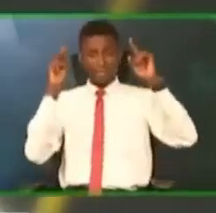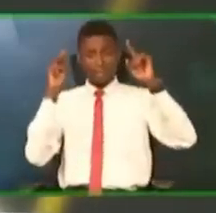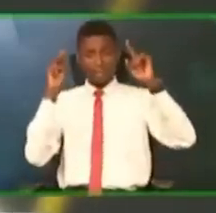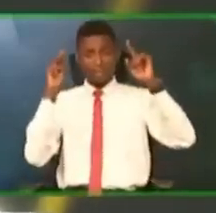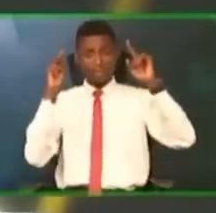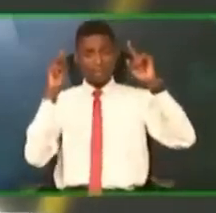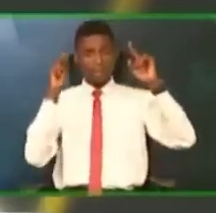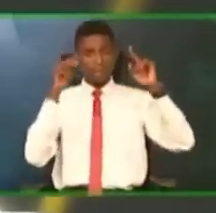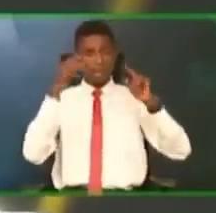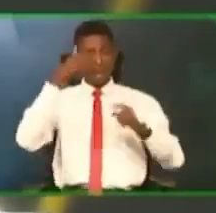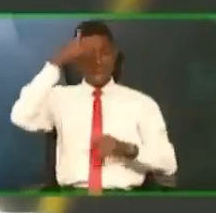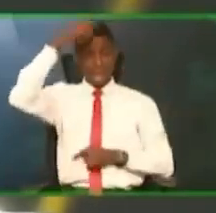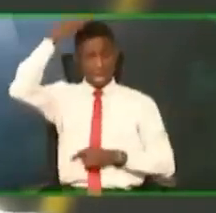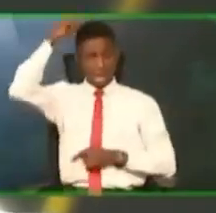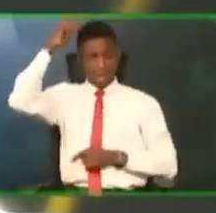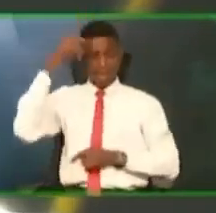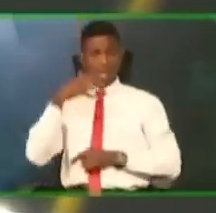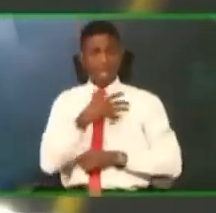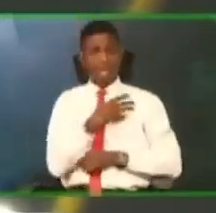Lion and the lamb,